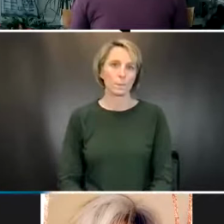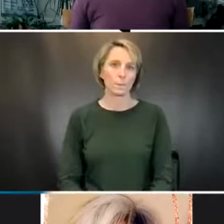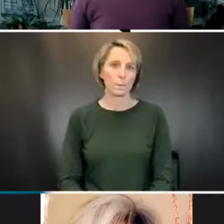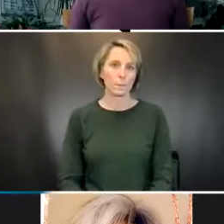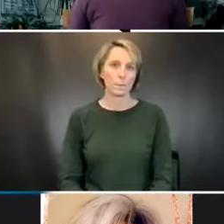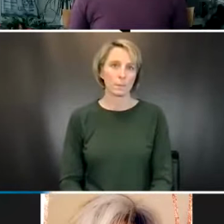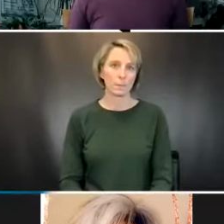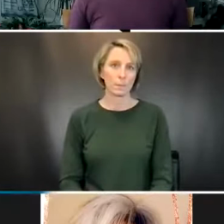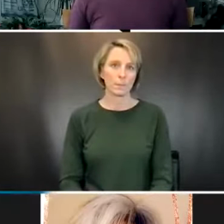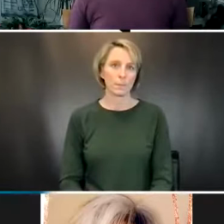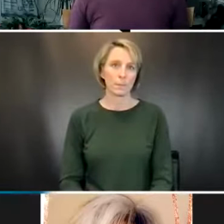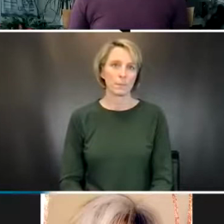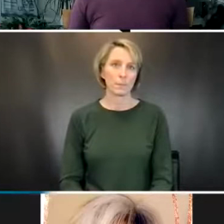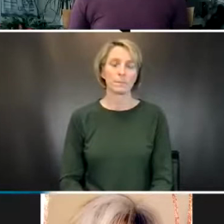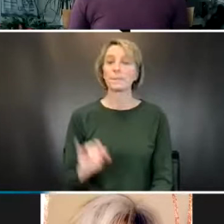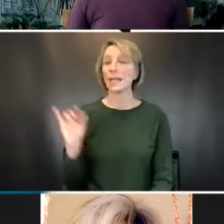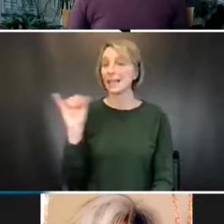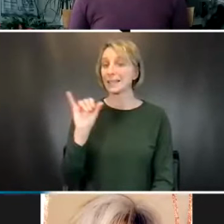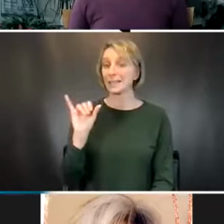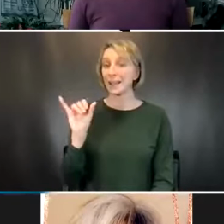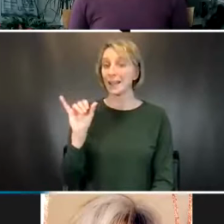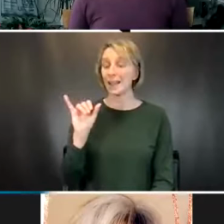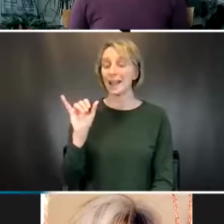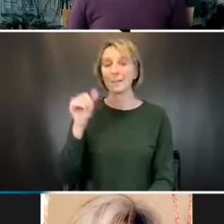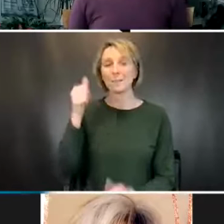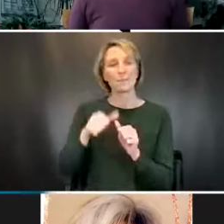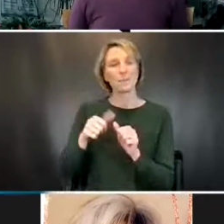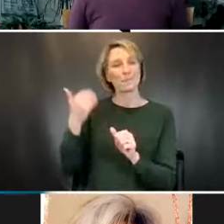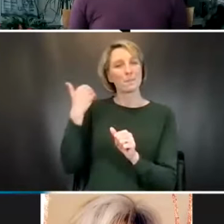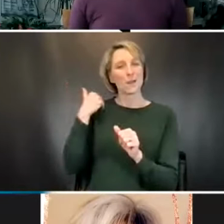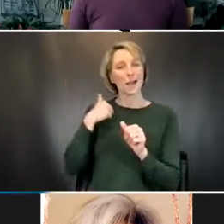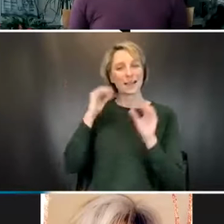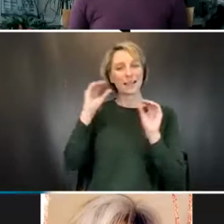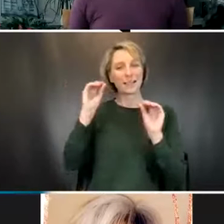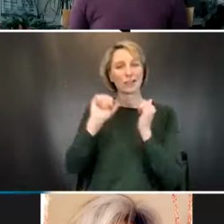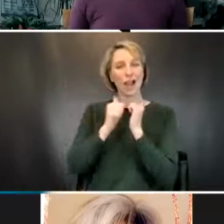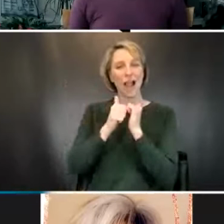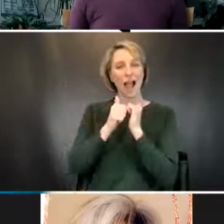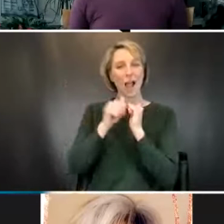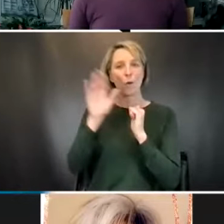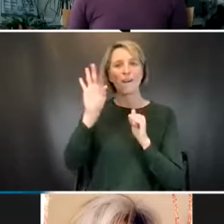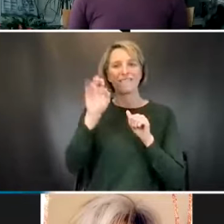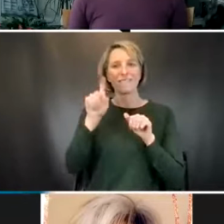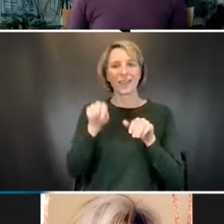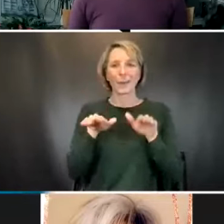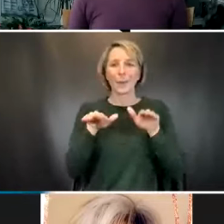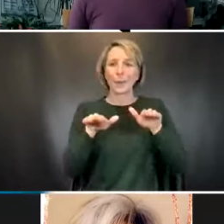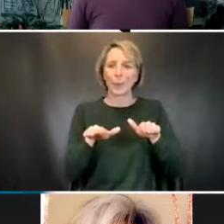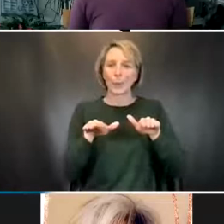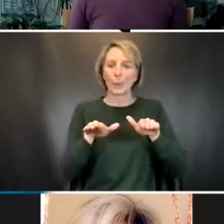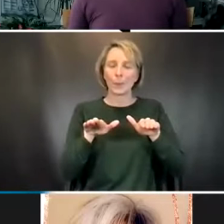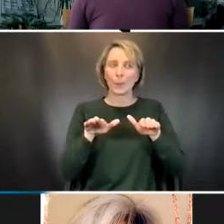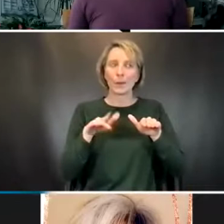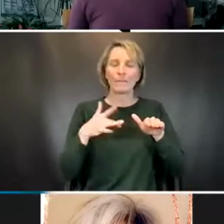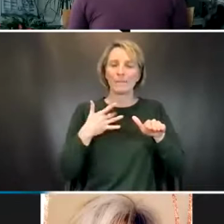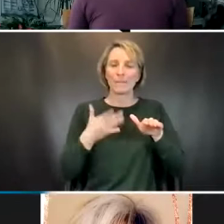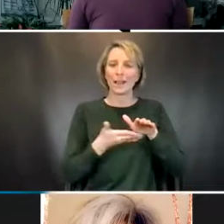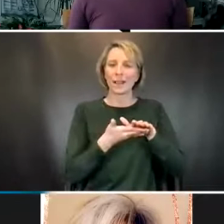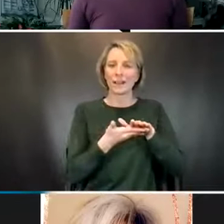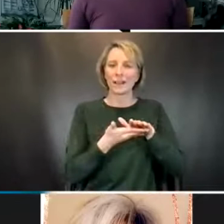And just like we did with the Find Your Feet exercise, we'll start at the bottom of our feet and with